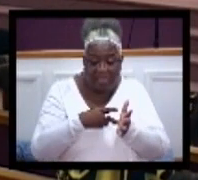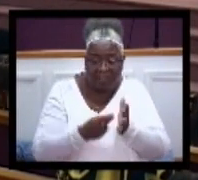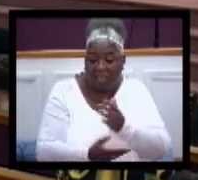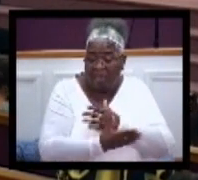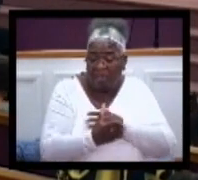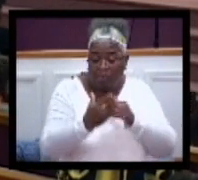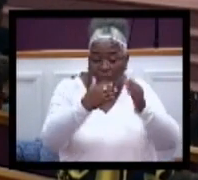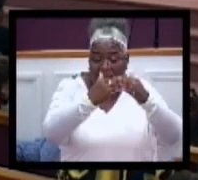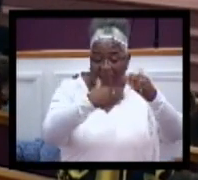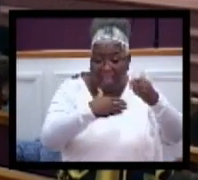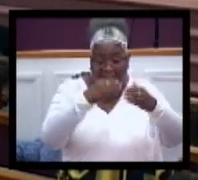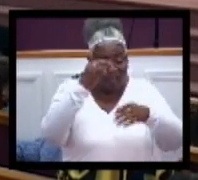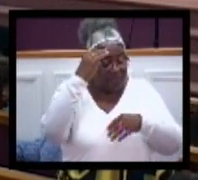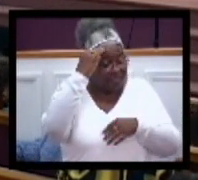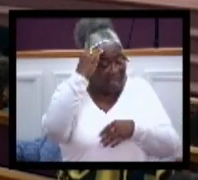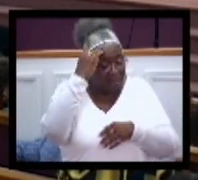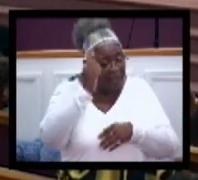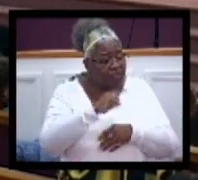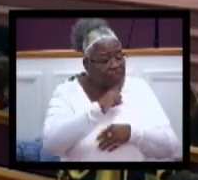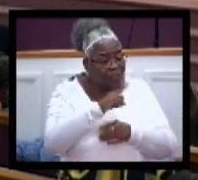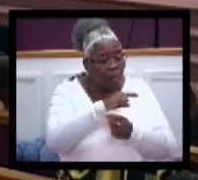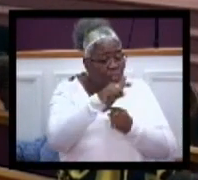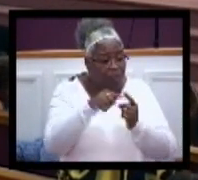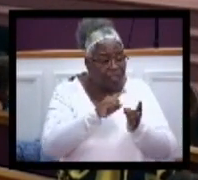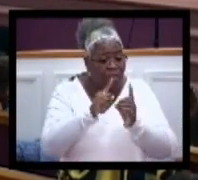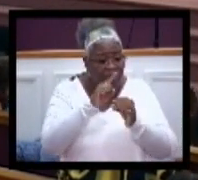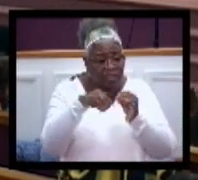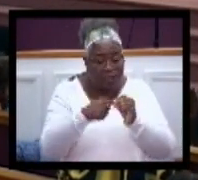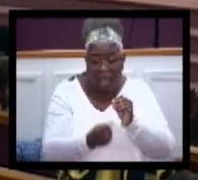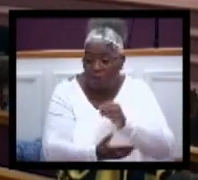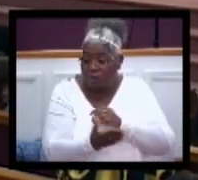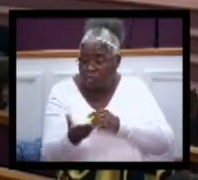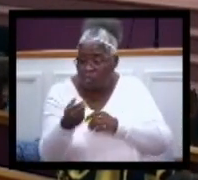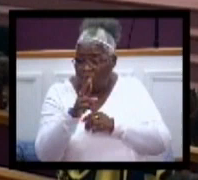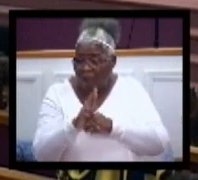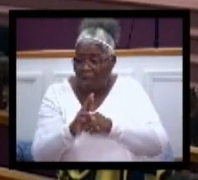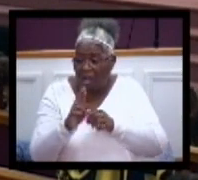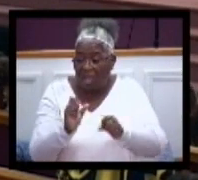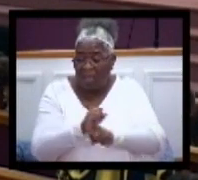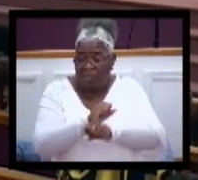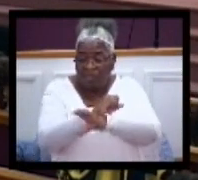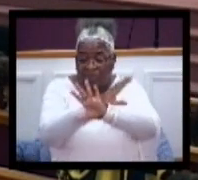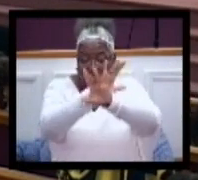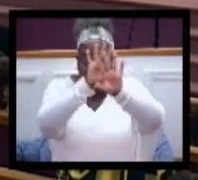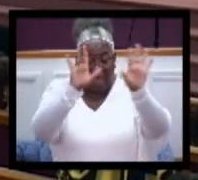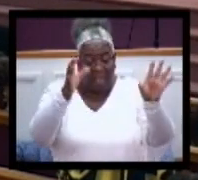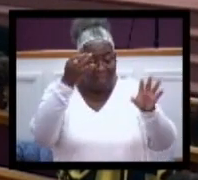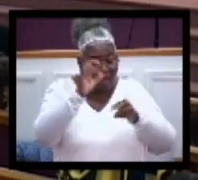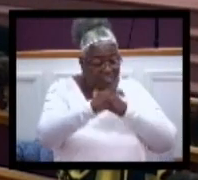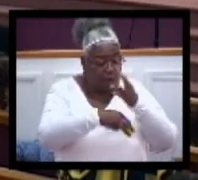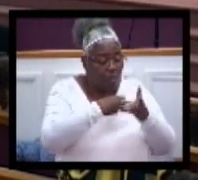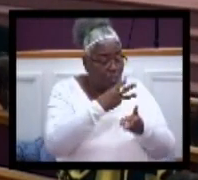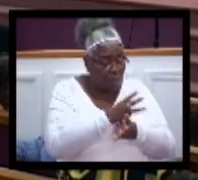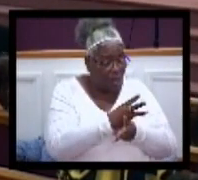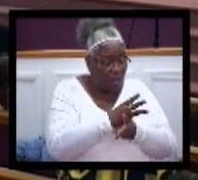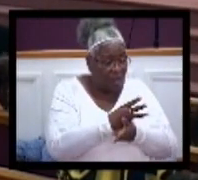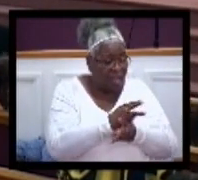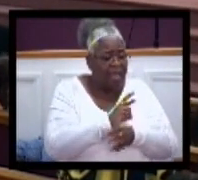lack knowledge. So when he talks about you are the light of the world,